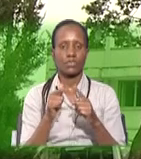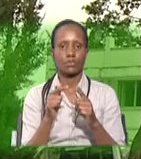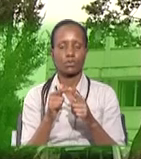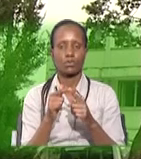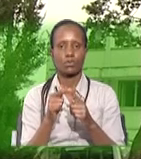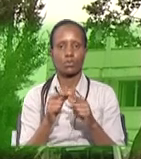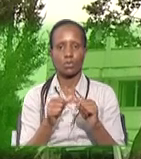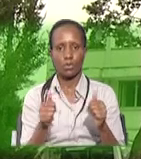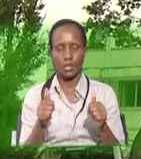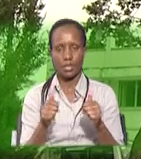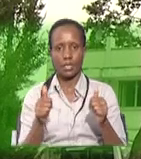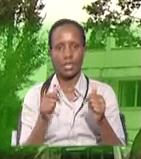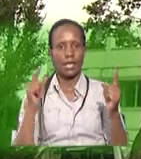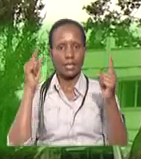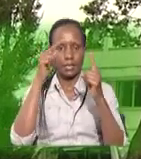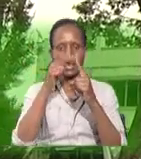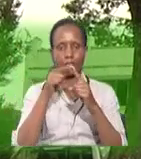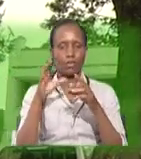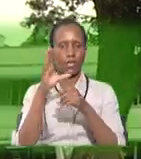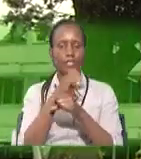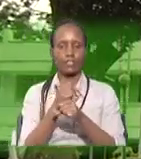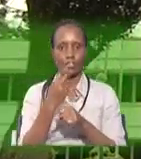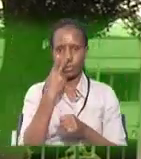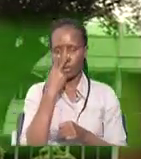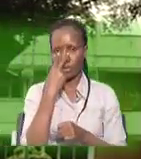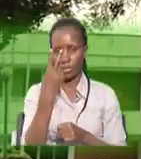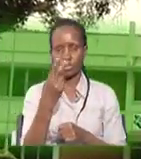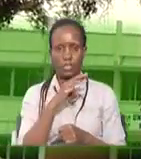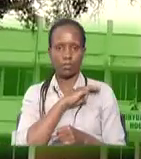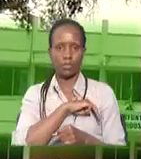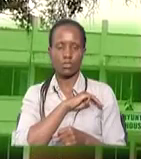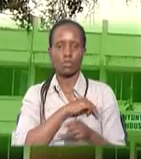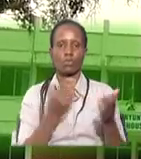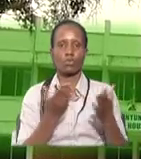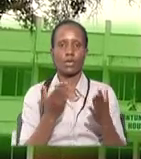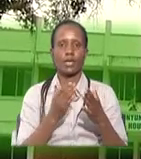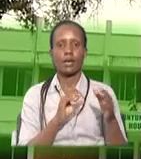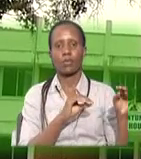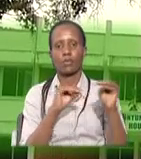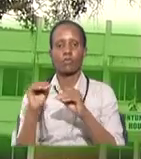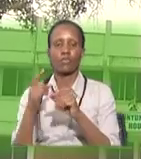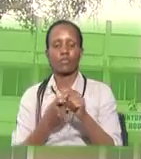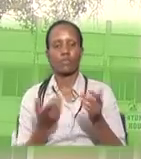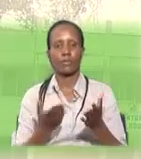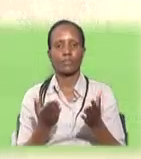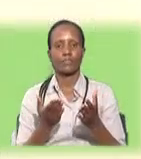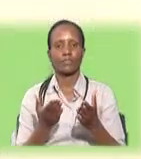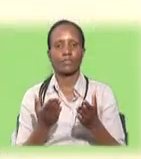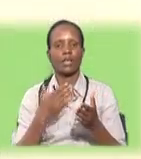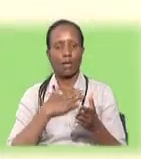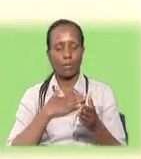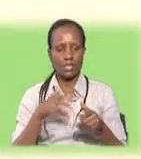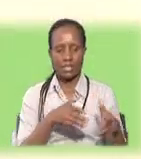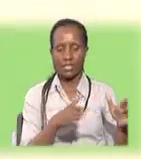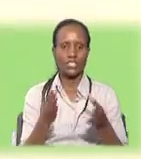To efficiently attain the organization's vision and mission, where are we going from here? Our strategy is